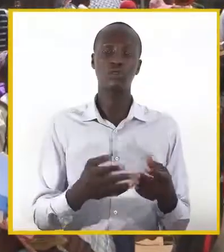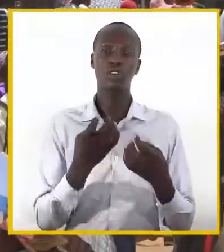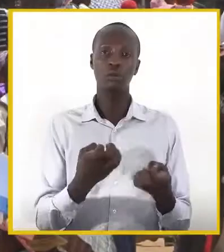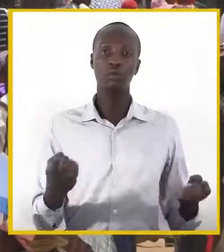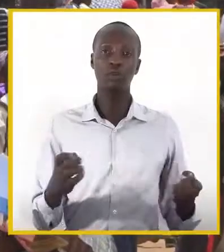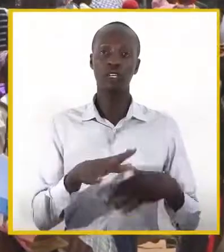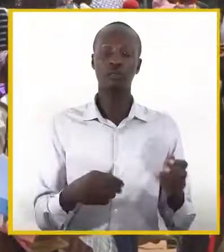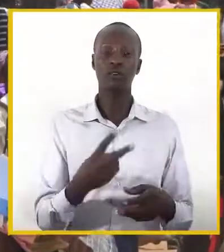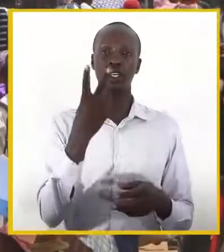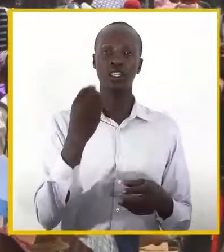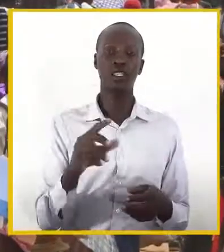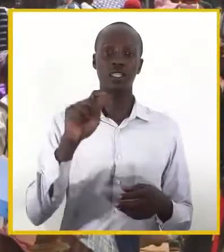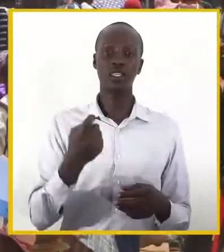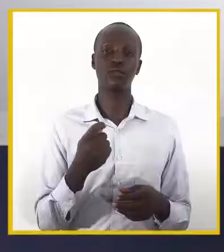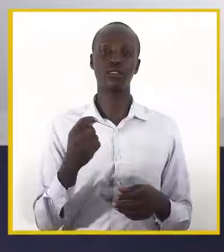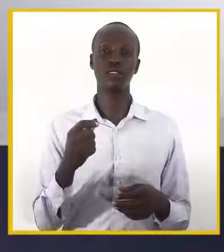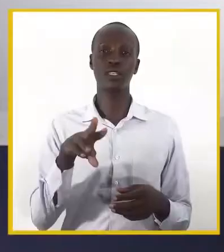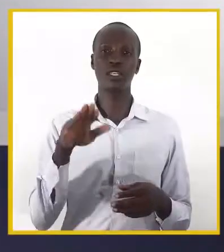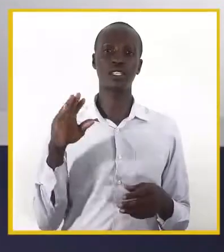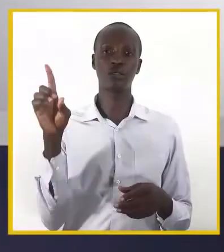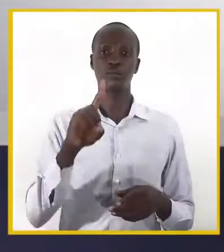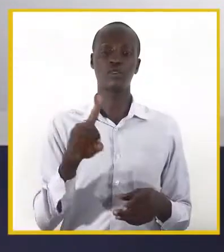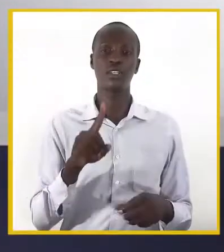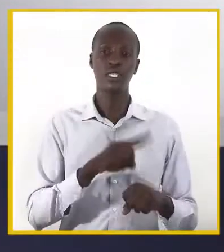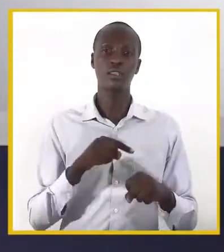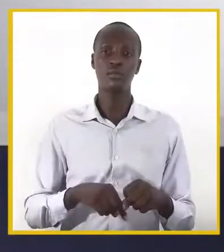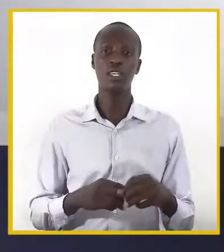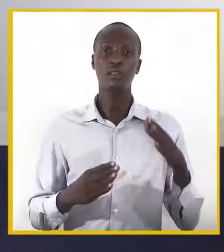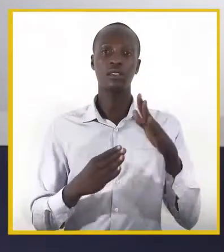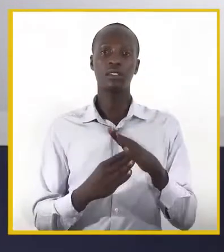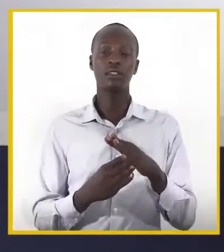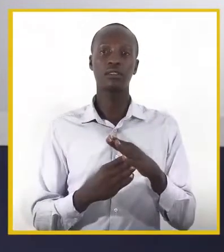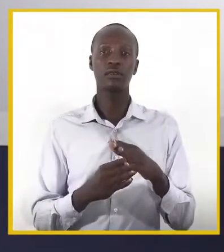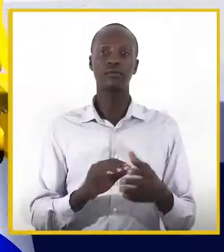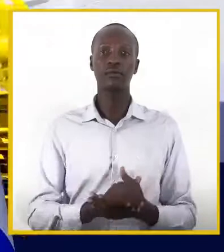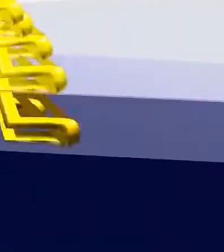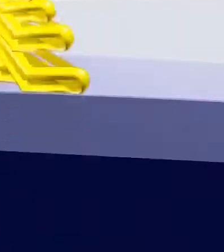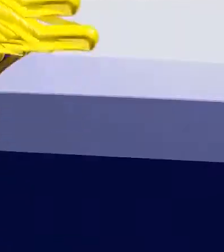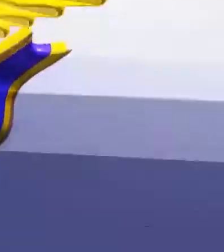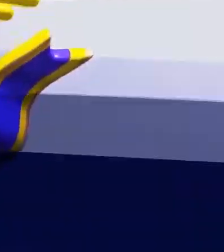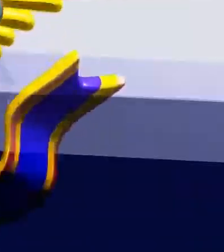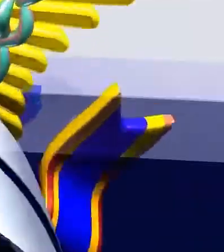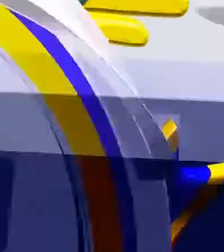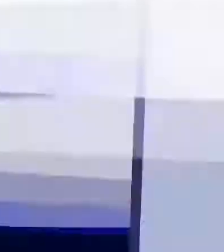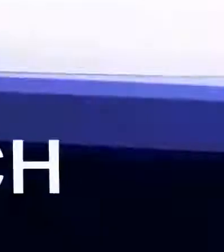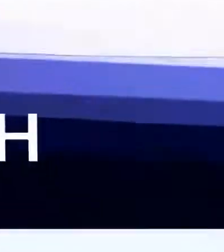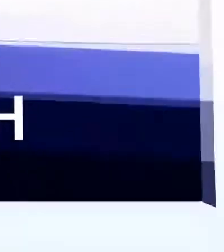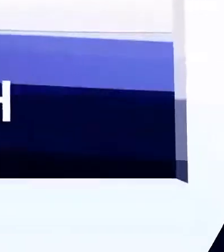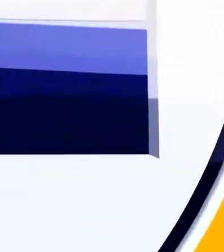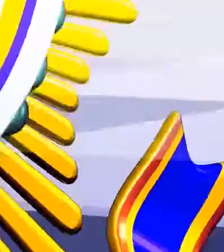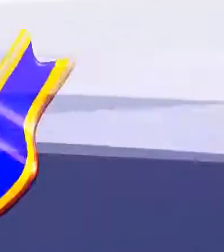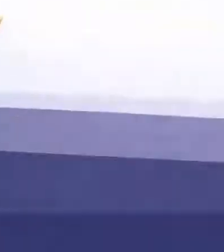10,522 Zimbabwean dollars. Crime Watch takes a short break. Join us in a moment.